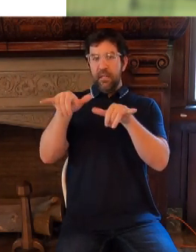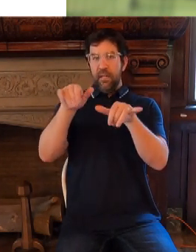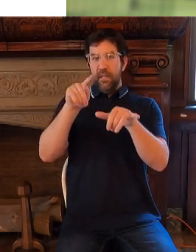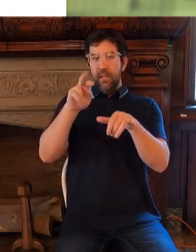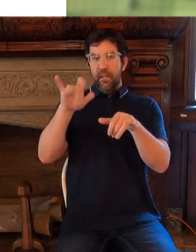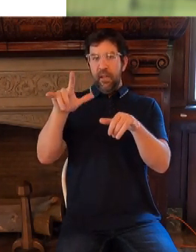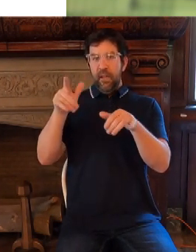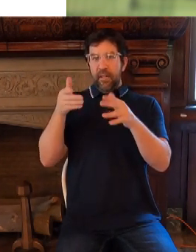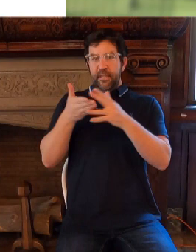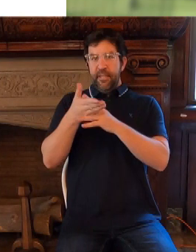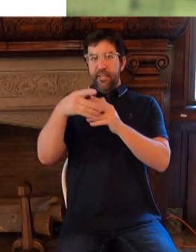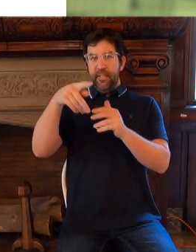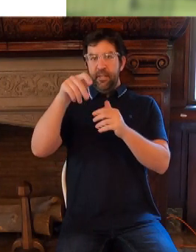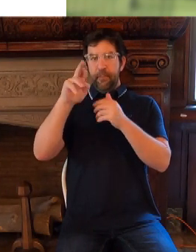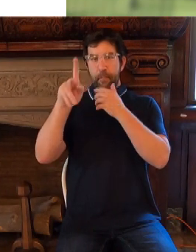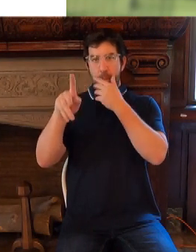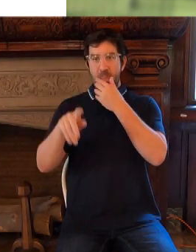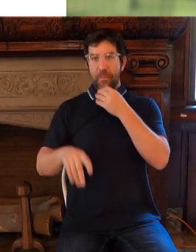Trail through the park.